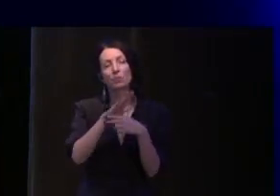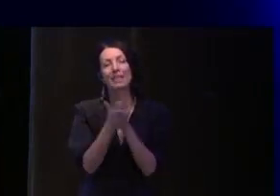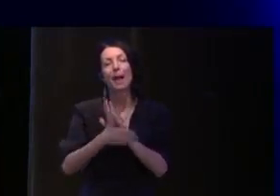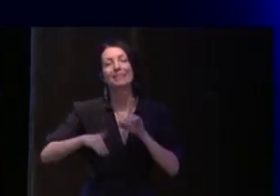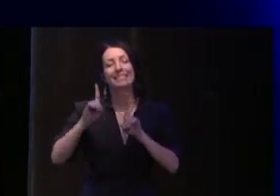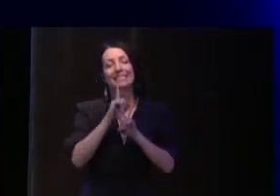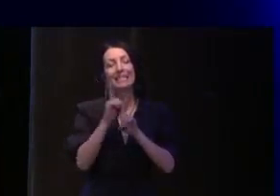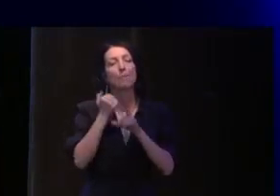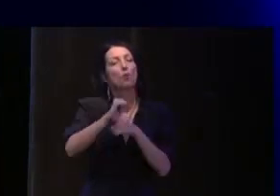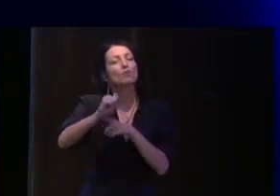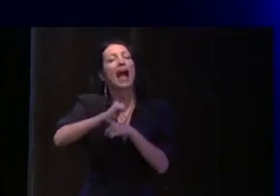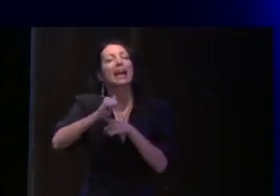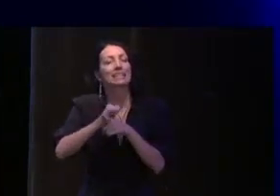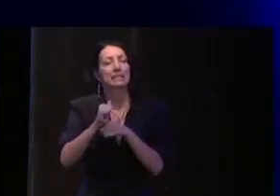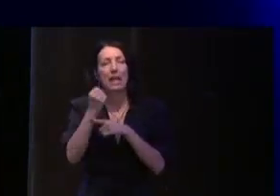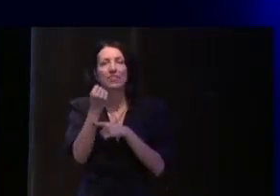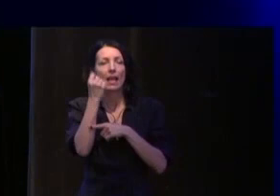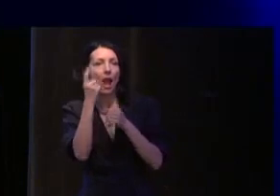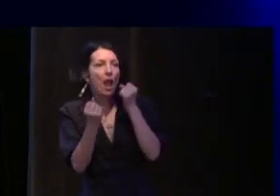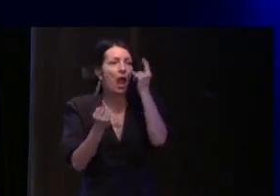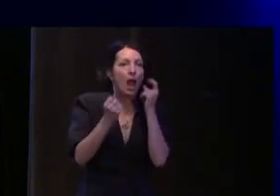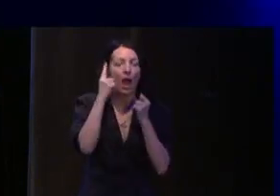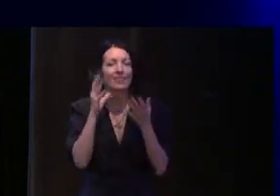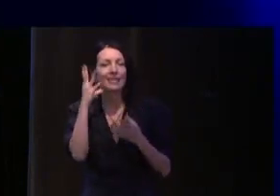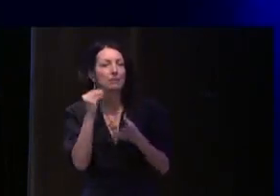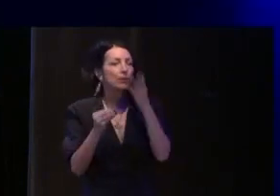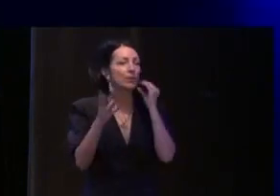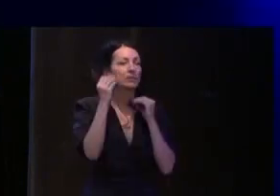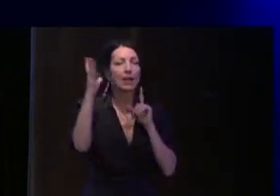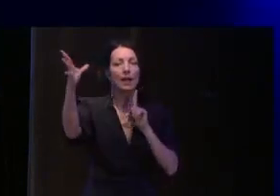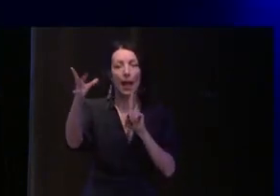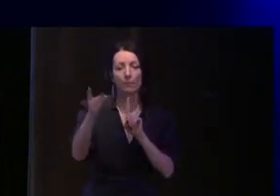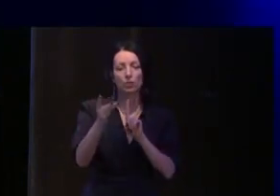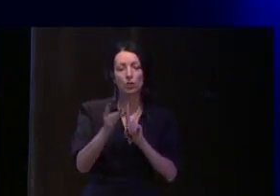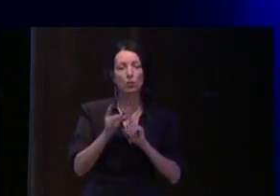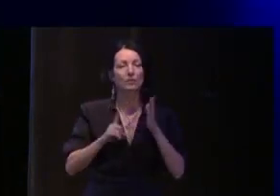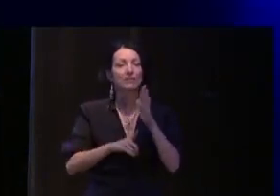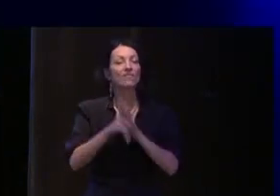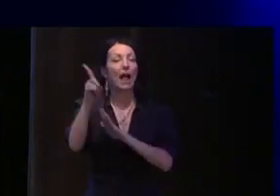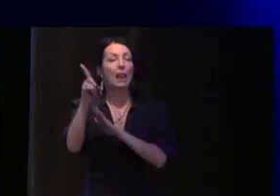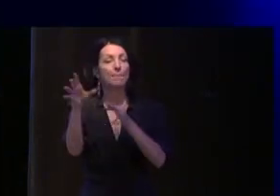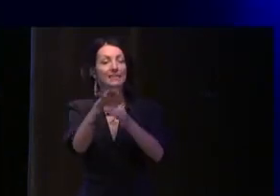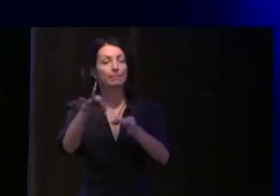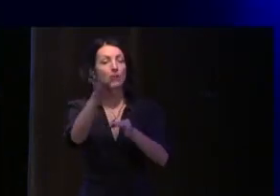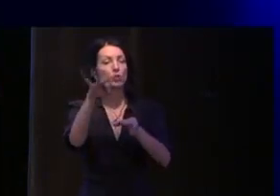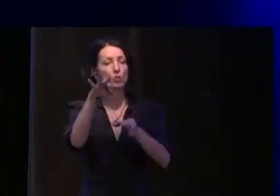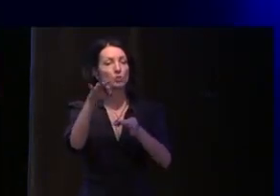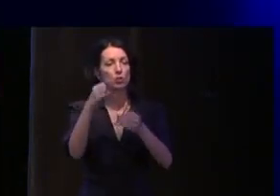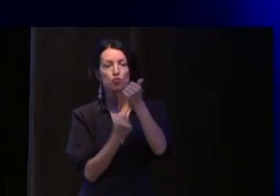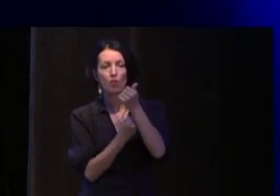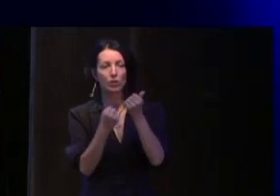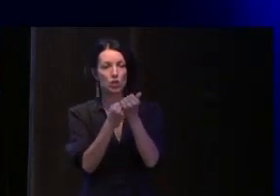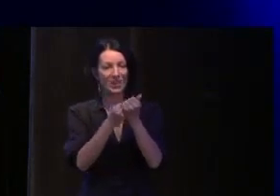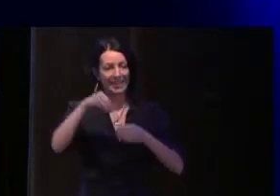your practice and the insights and the encounter that comes forward, you begin to develop a spiritual